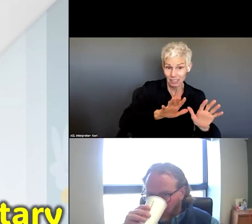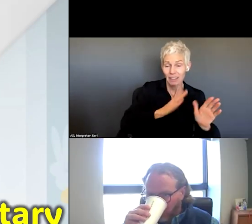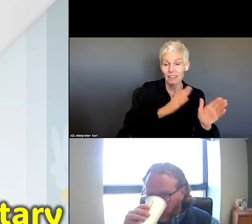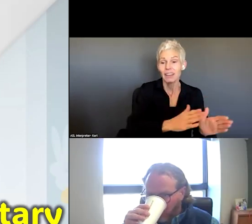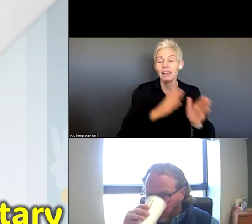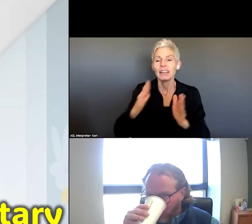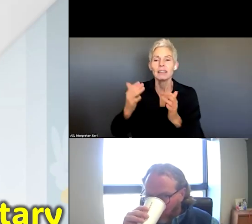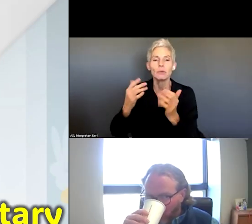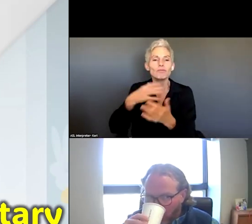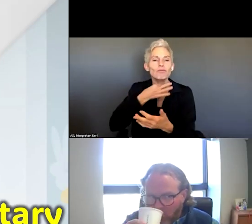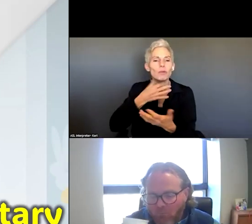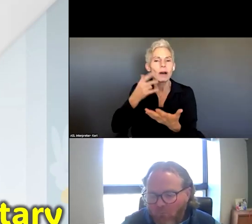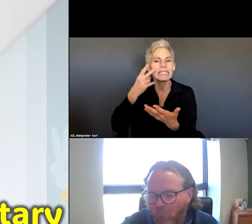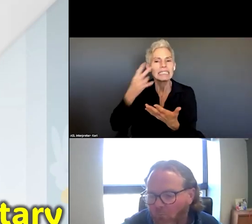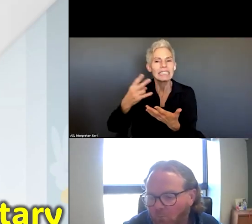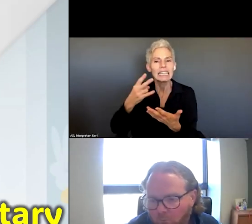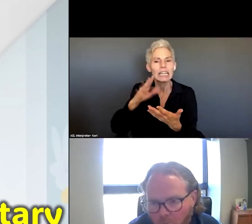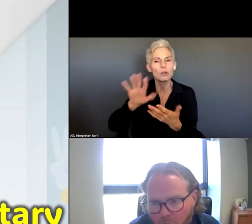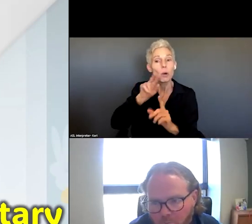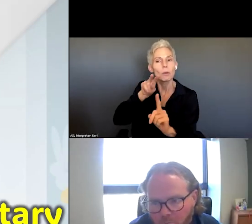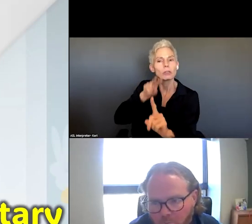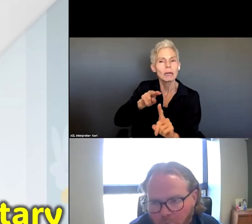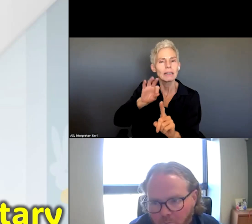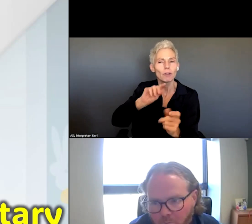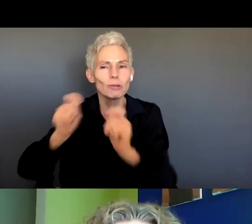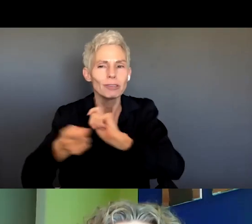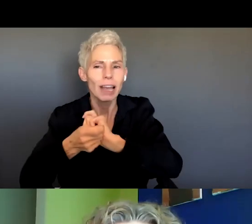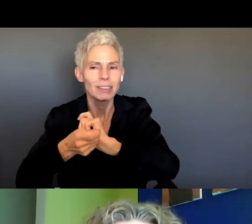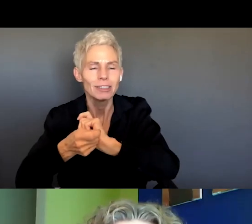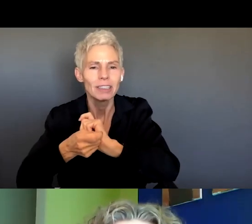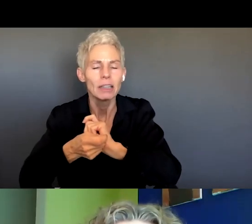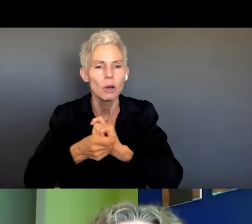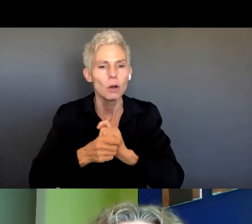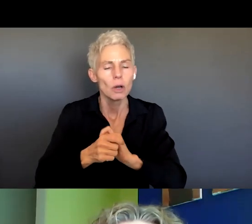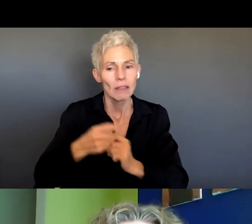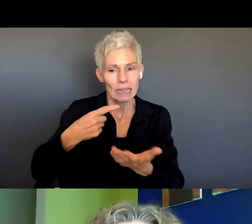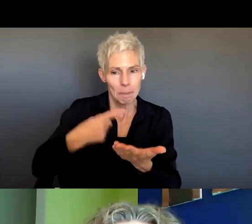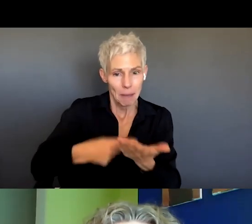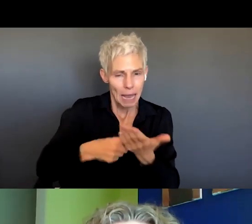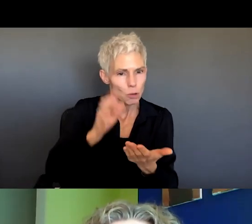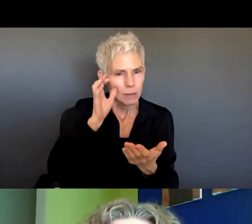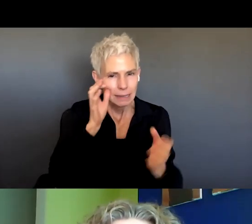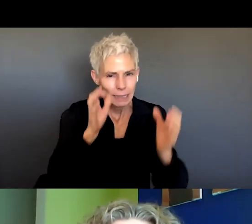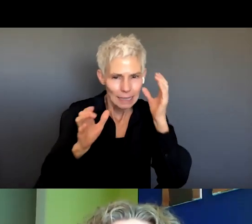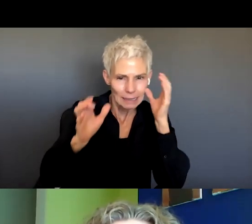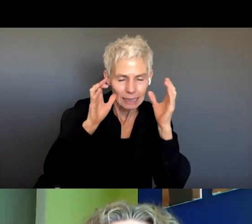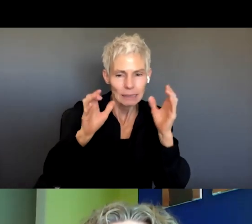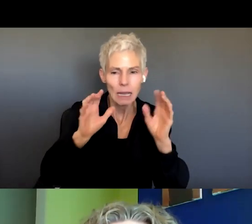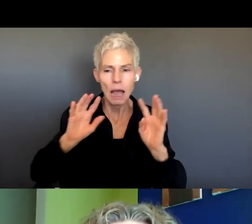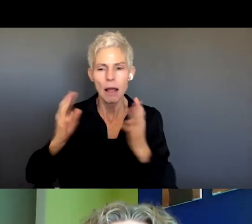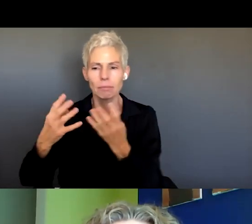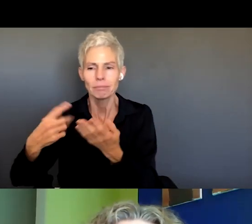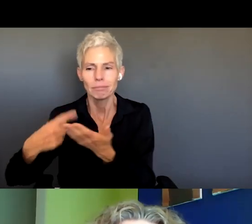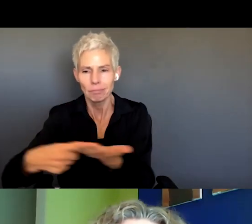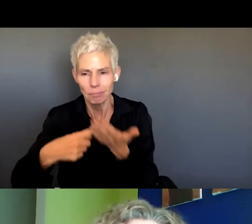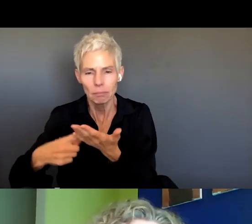see if there was any change in your perspective from listening to the debate as well as the roundtable. So crisis